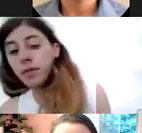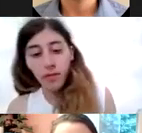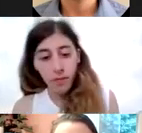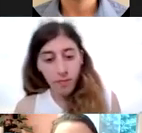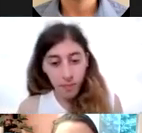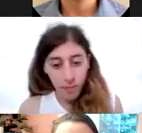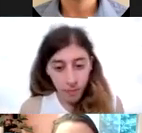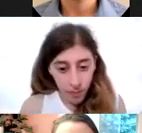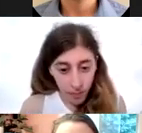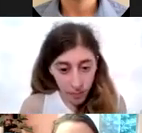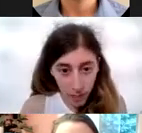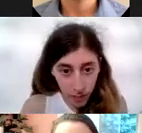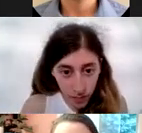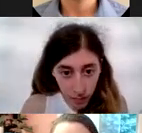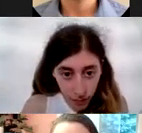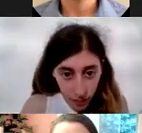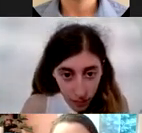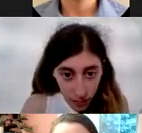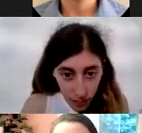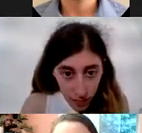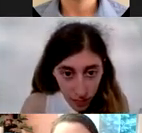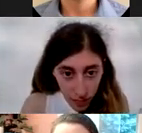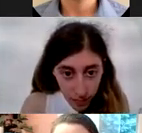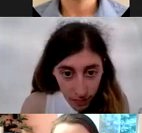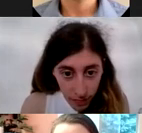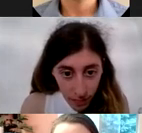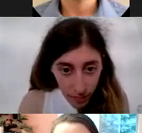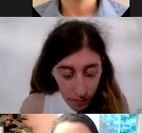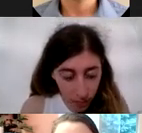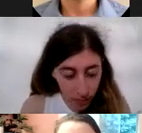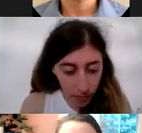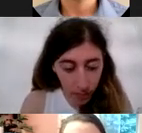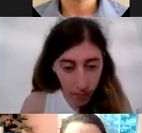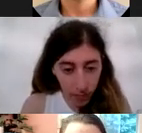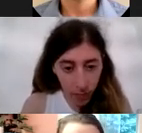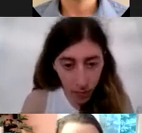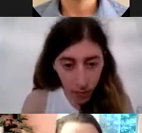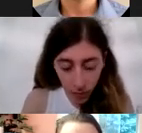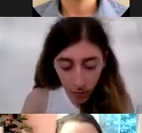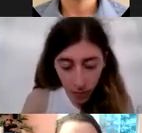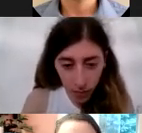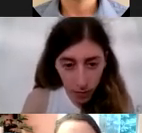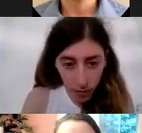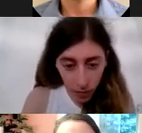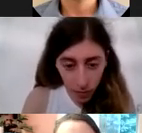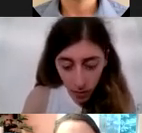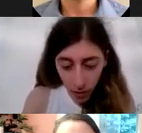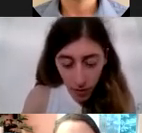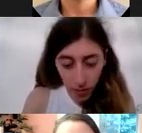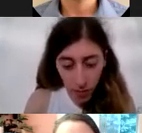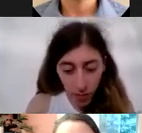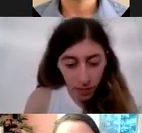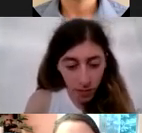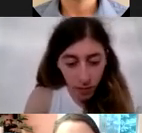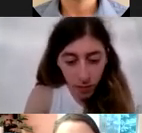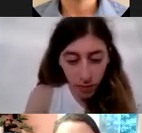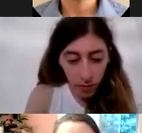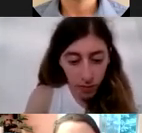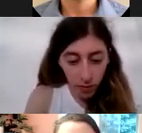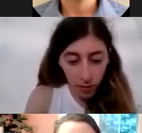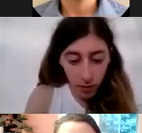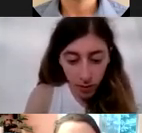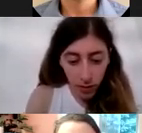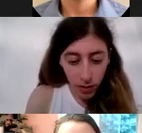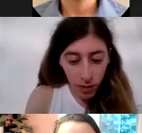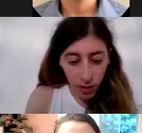as often it's not part of the curriculum. So many physicians either couldn't provide this care,